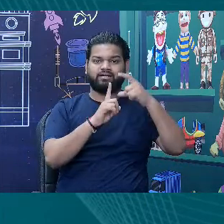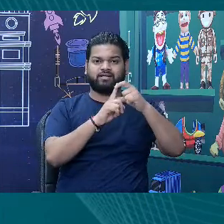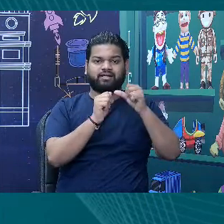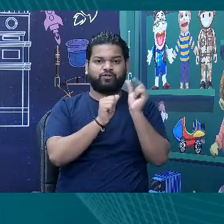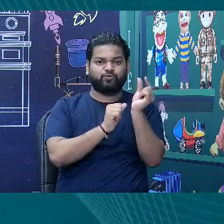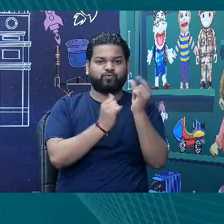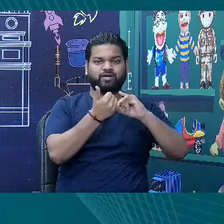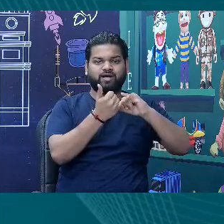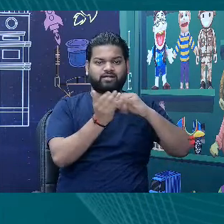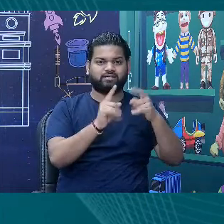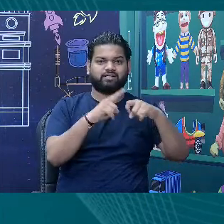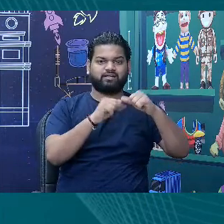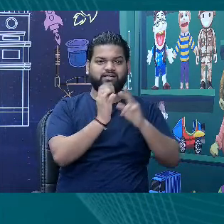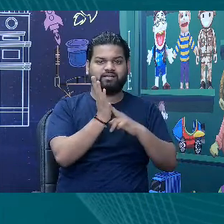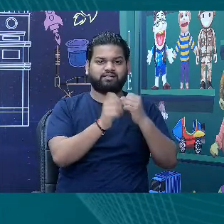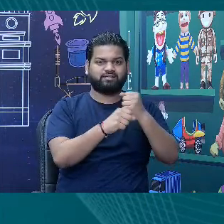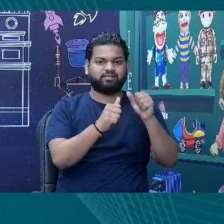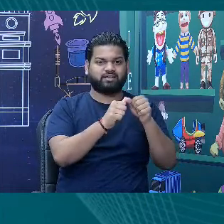Stephen Hawking,